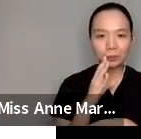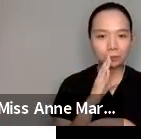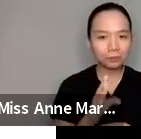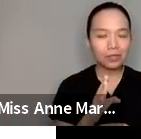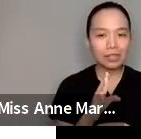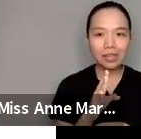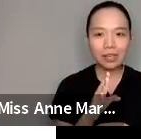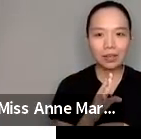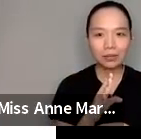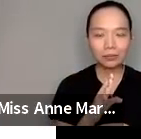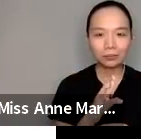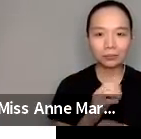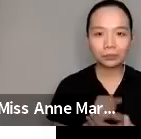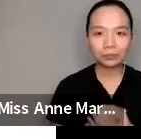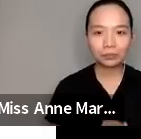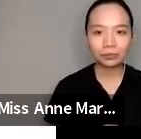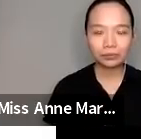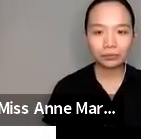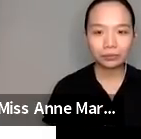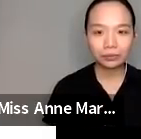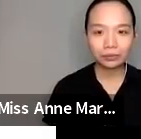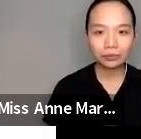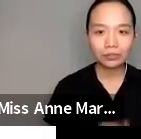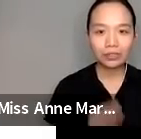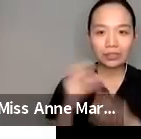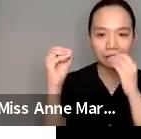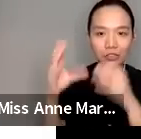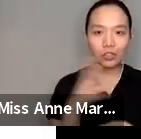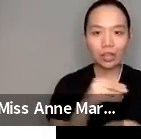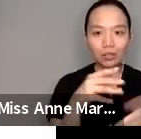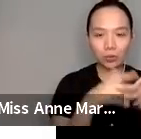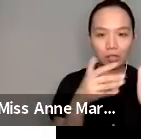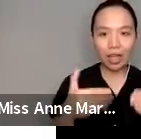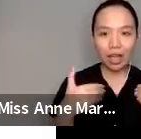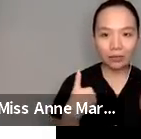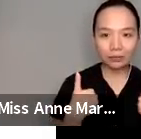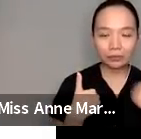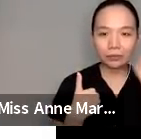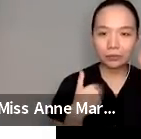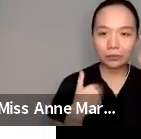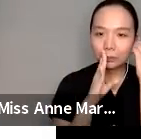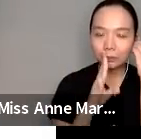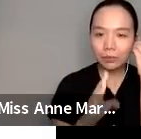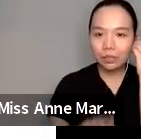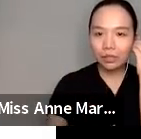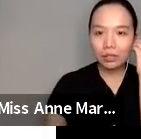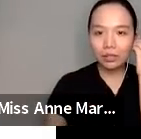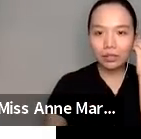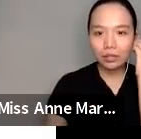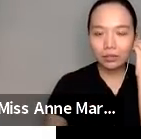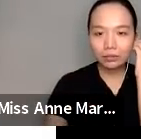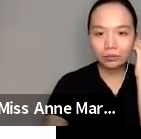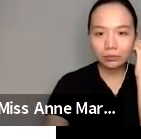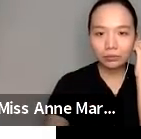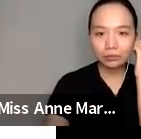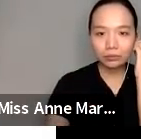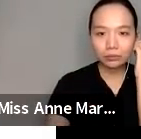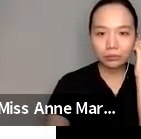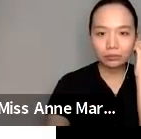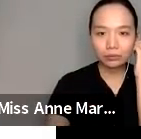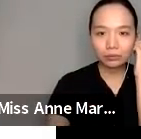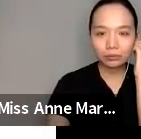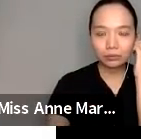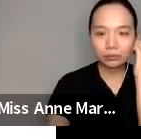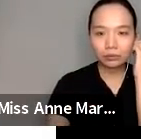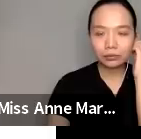one thing. I mean, teacher and students has to be united for the successful of